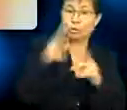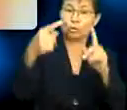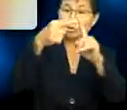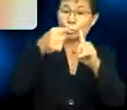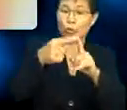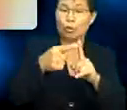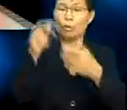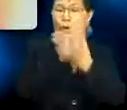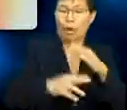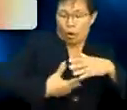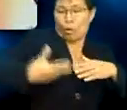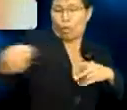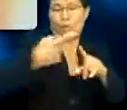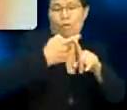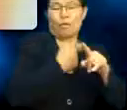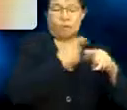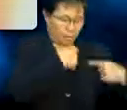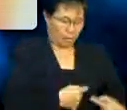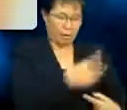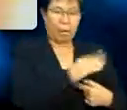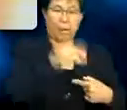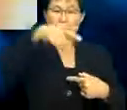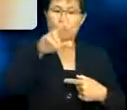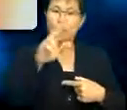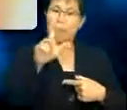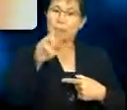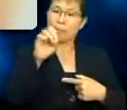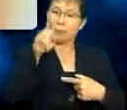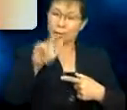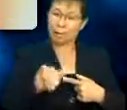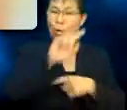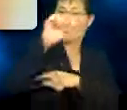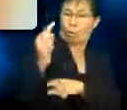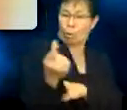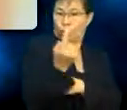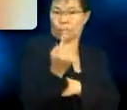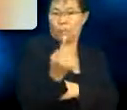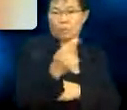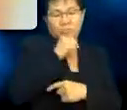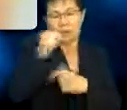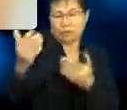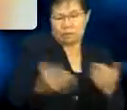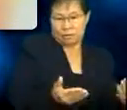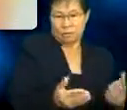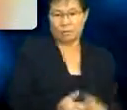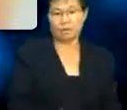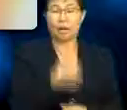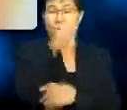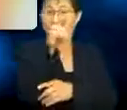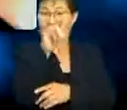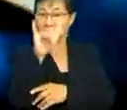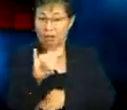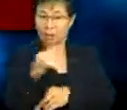Arteries carry oxygenated blood away from the heart. The pulmonary artery is the only one that does